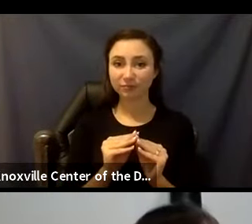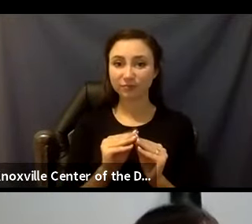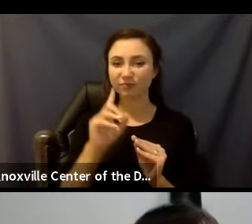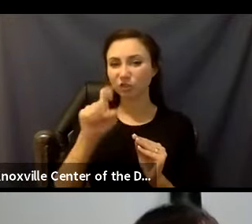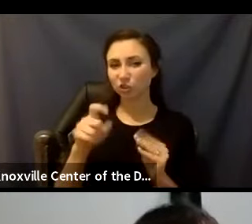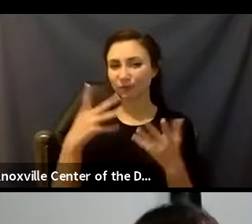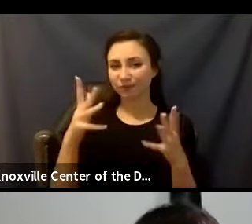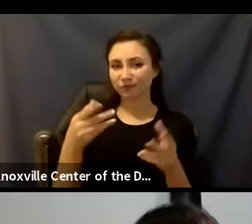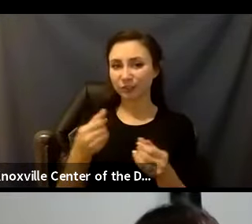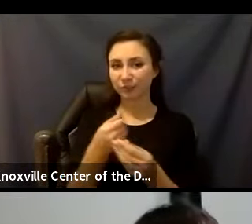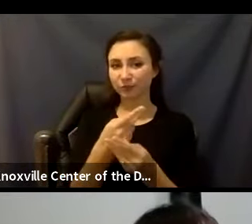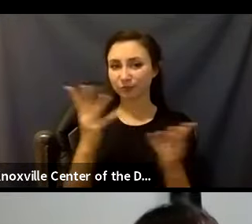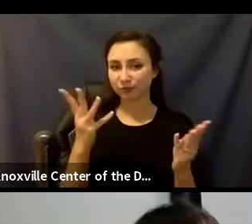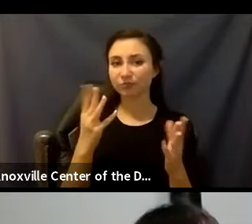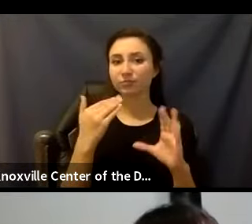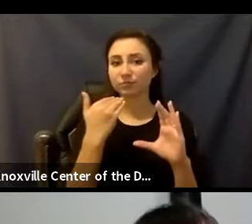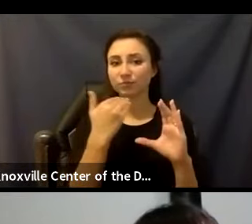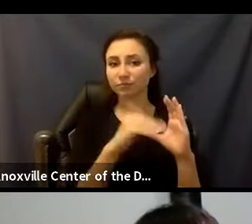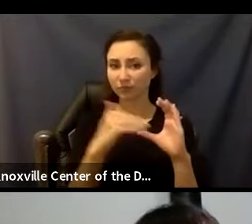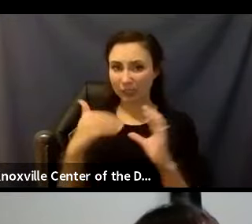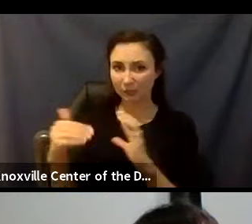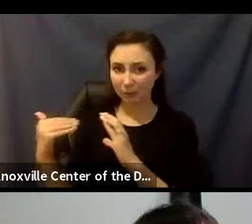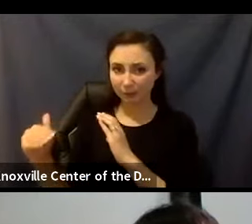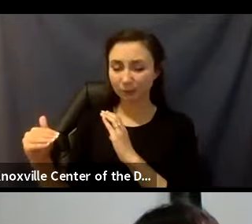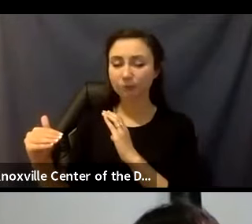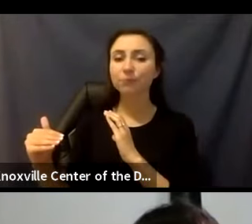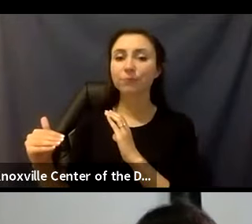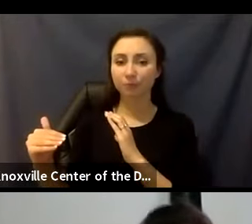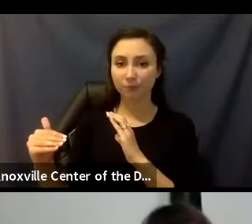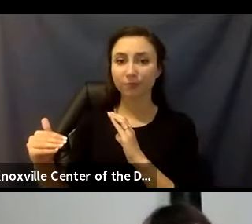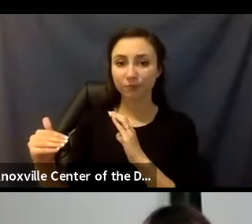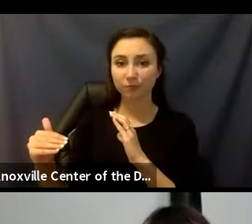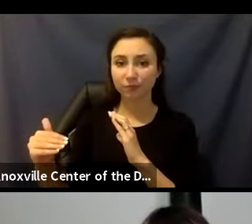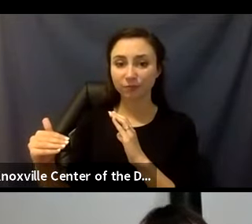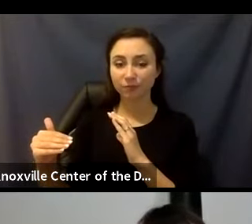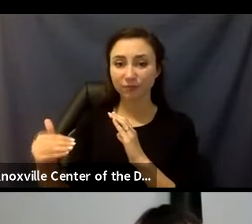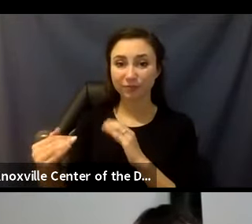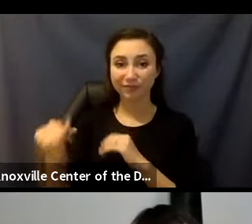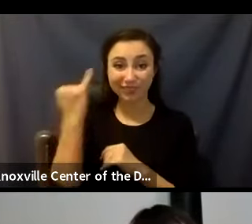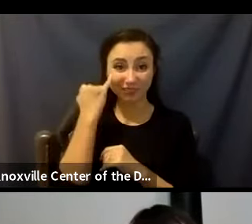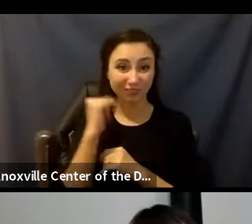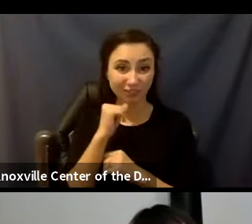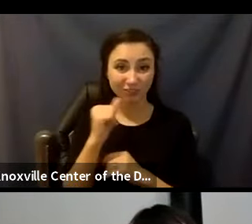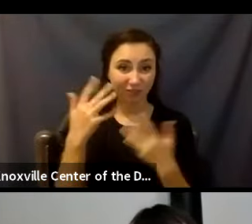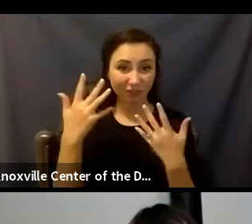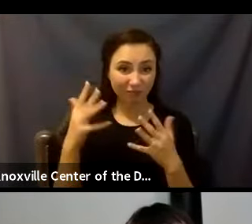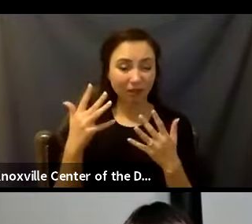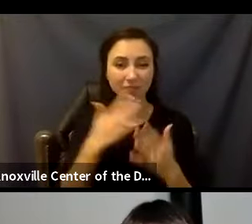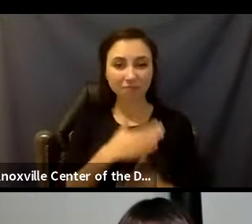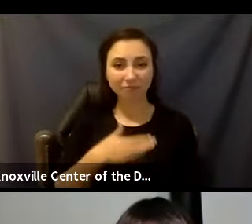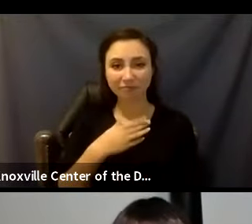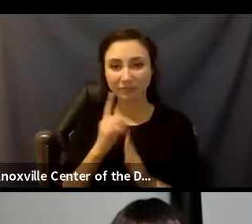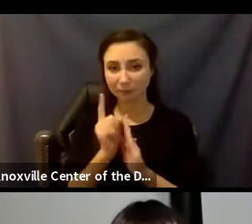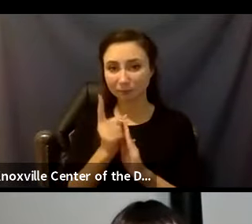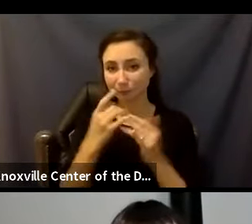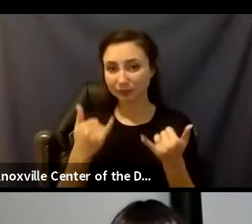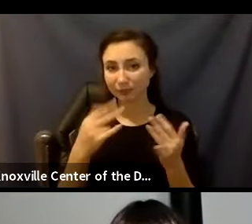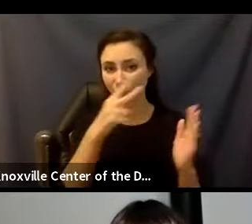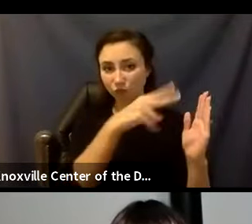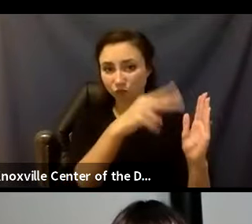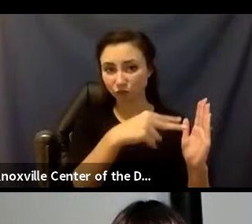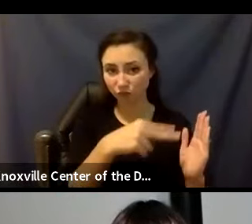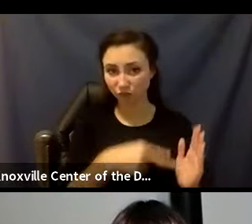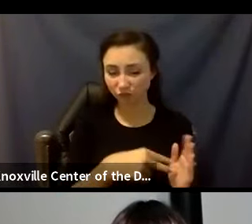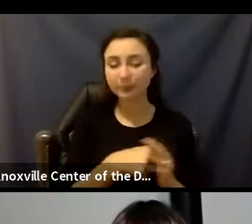distributed electronically. And if you have not already done so, take a moment to look over those. And I